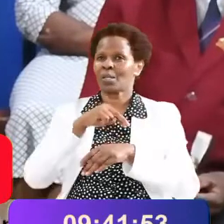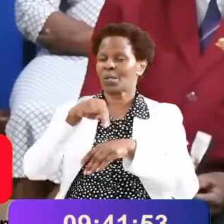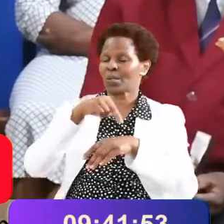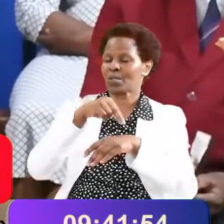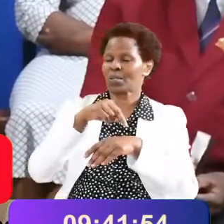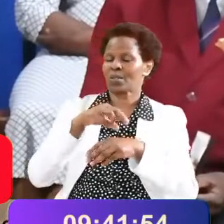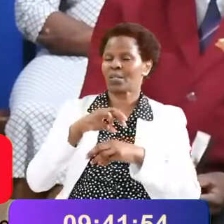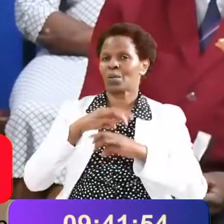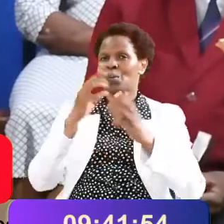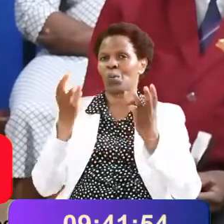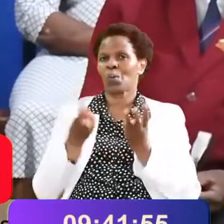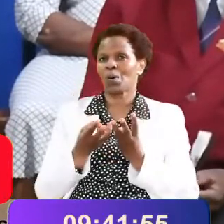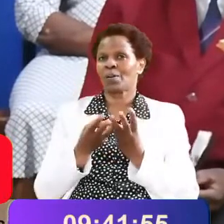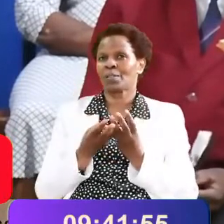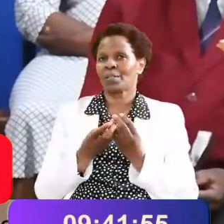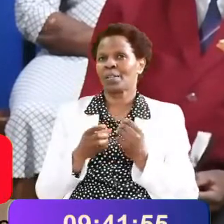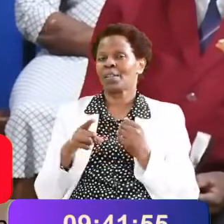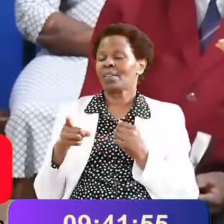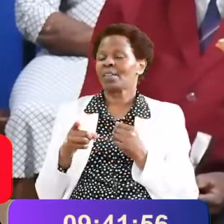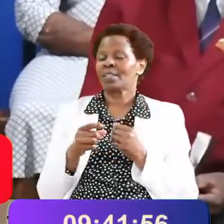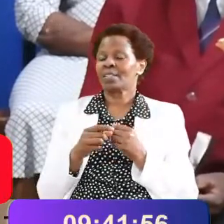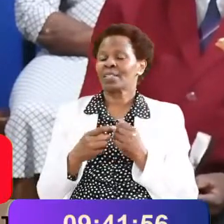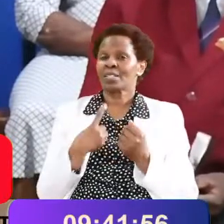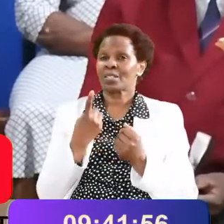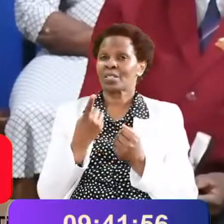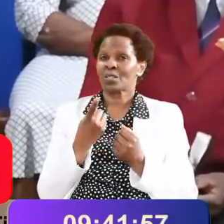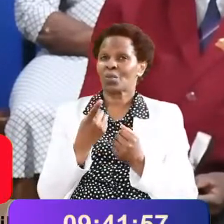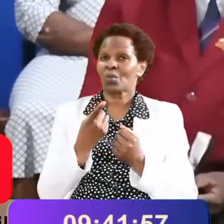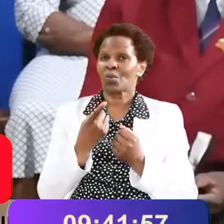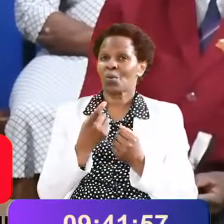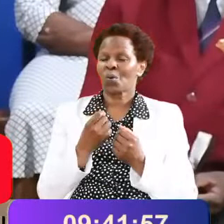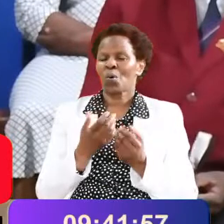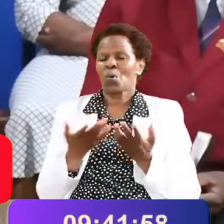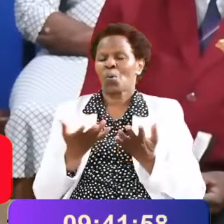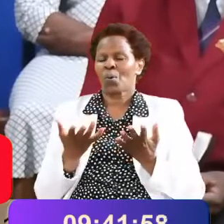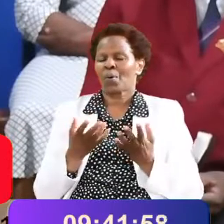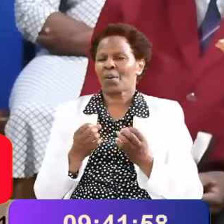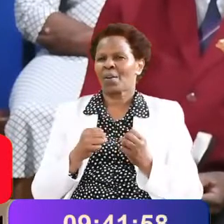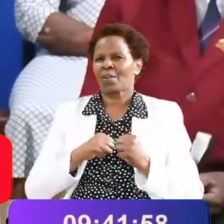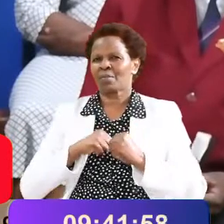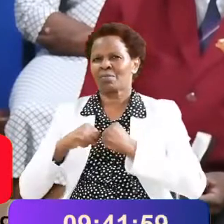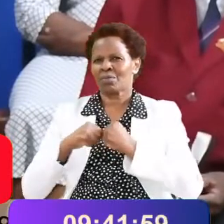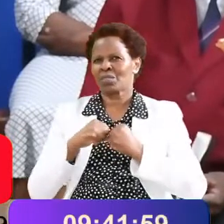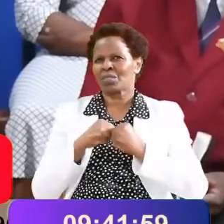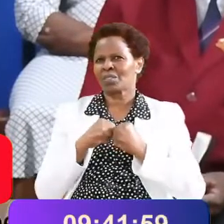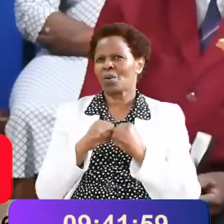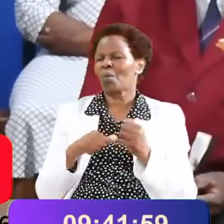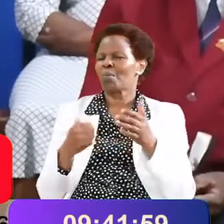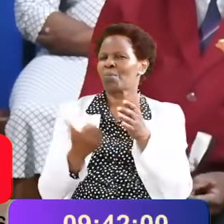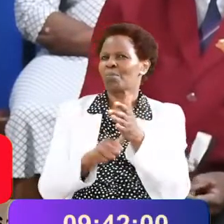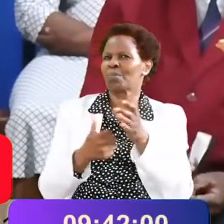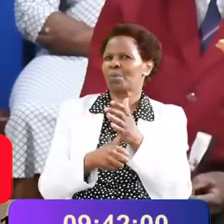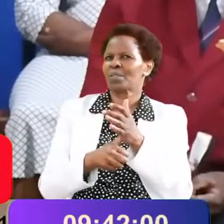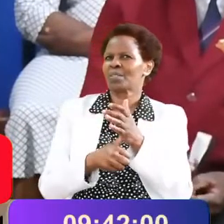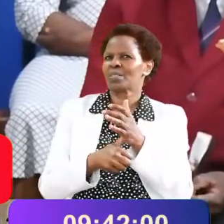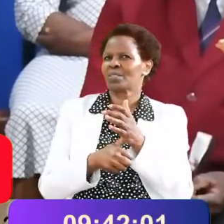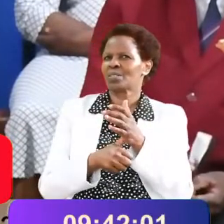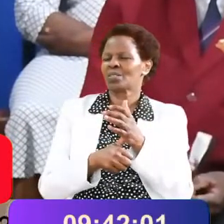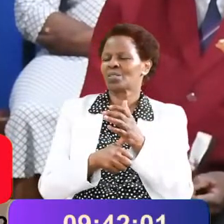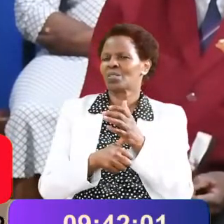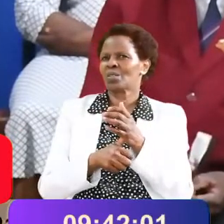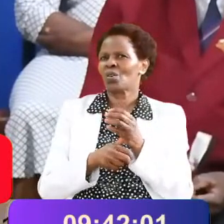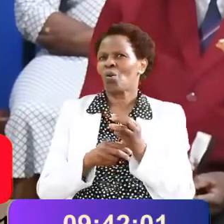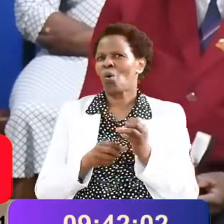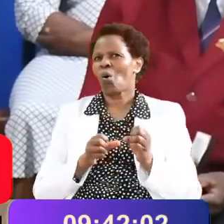world. And this can be described as the absence of war, absence of hostility, absence of agitation, absence